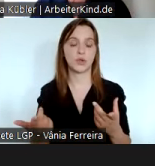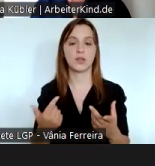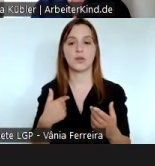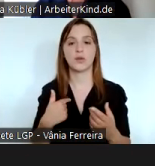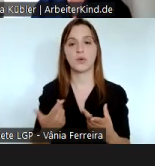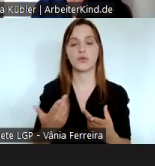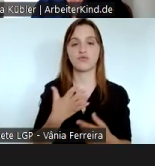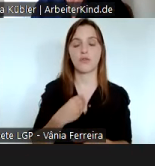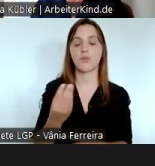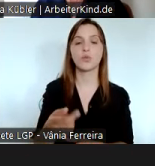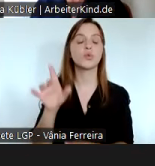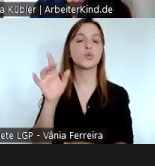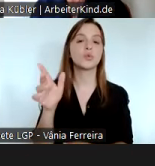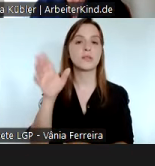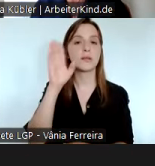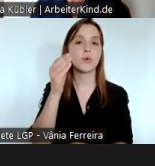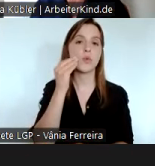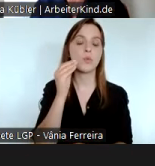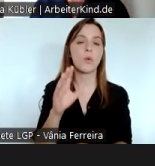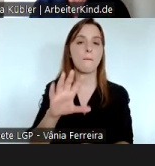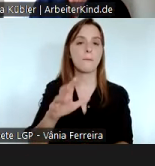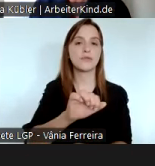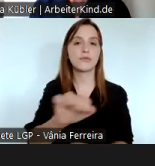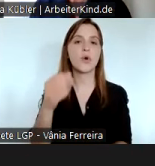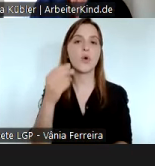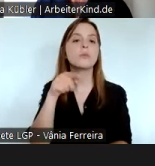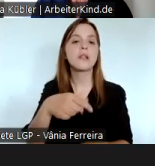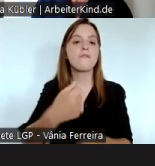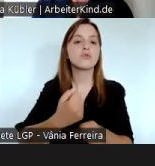hear also how these things work in your country that are not Germany.